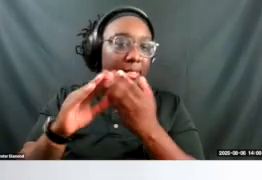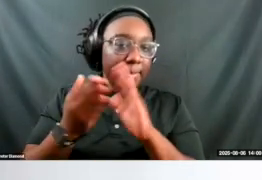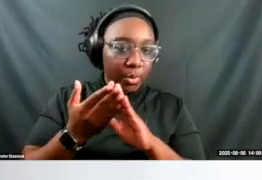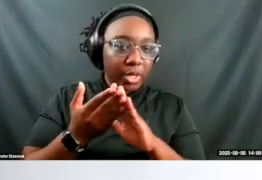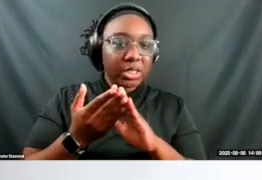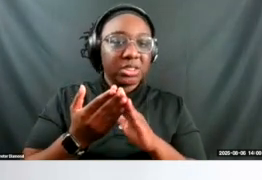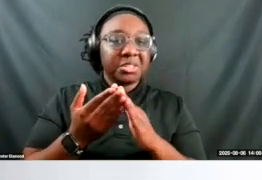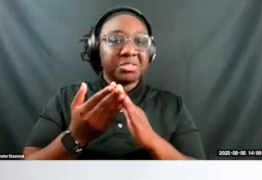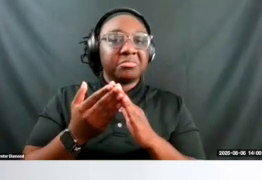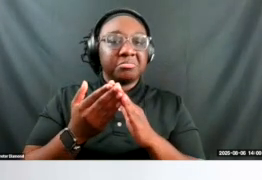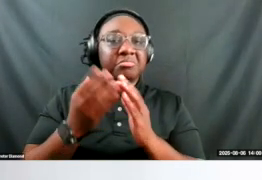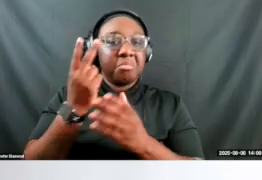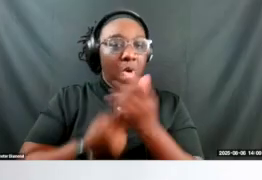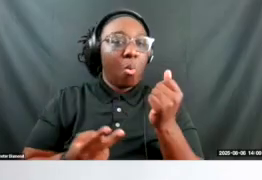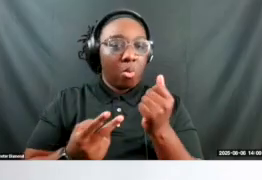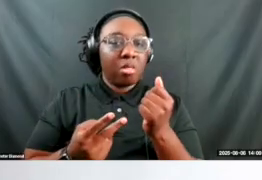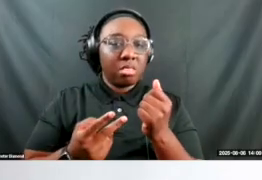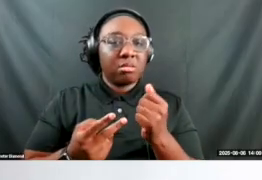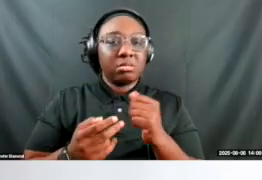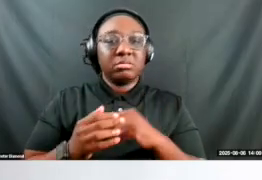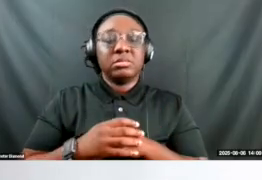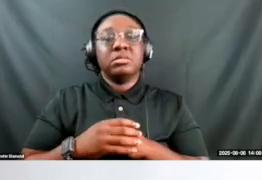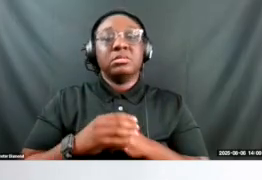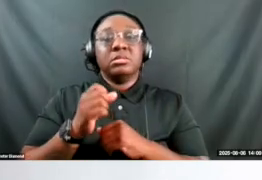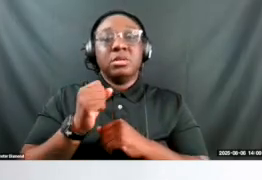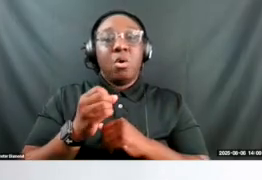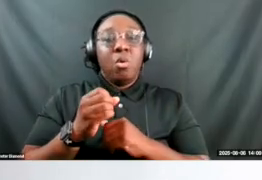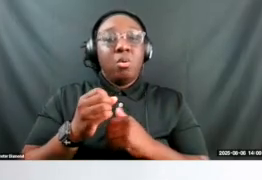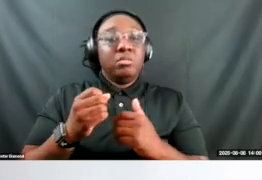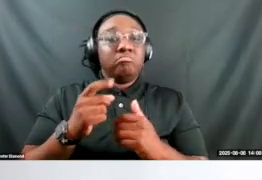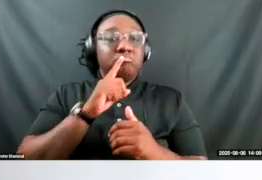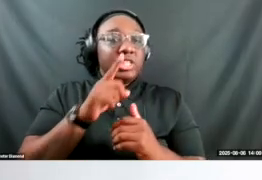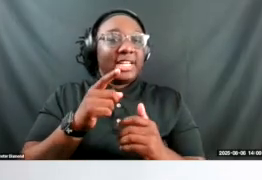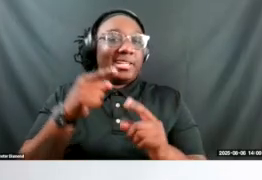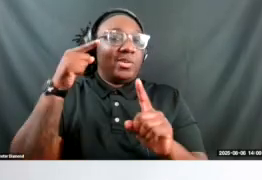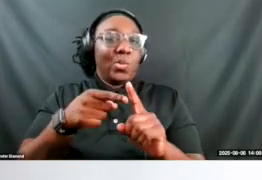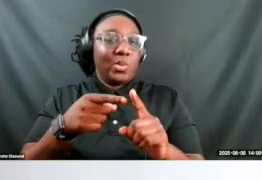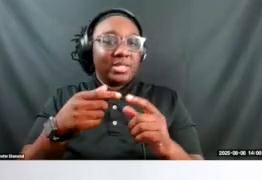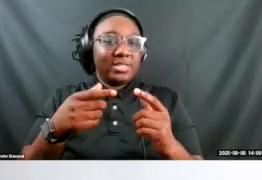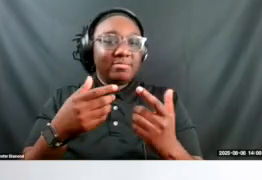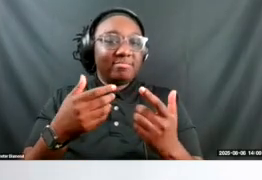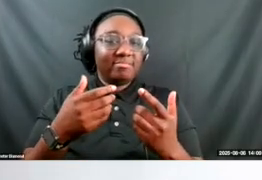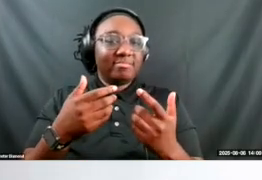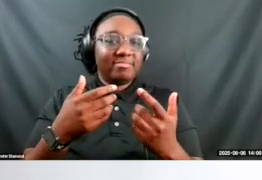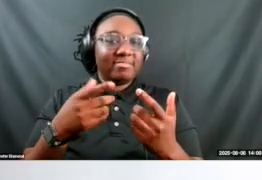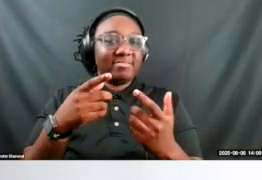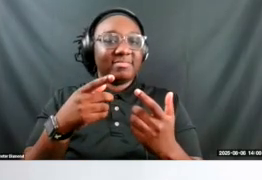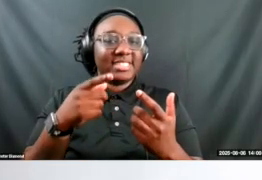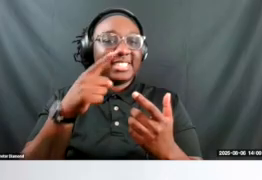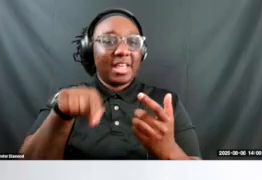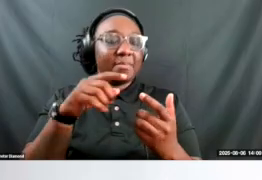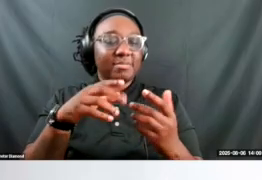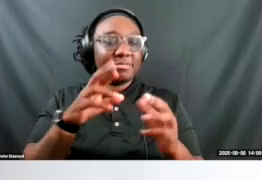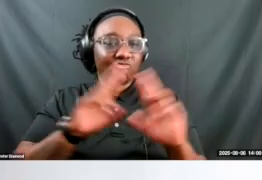in and compete for funding for climate resilience initiatives. Participants were also trained